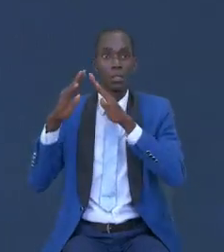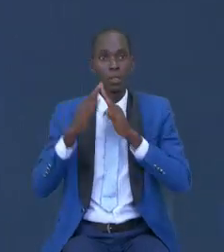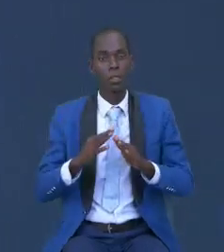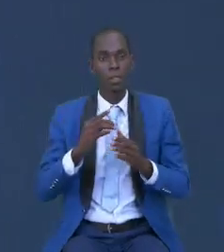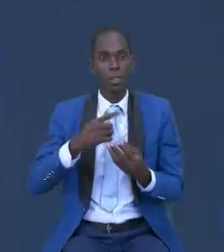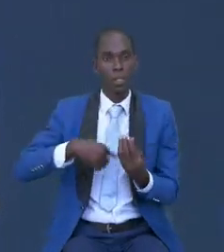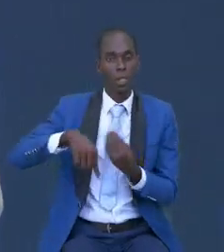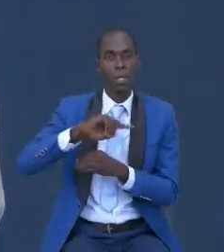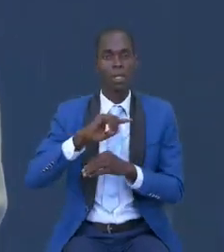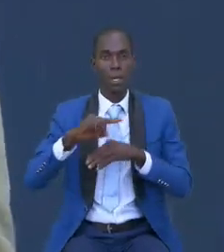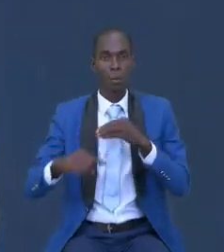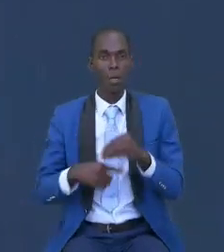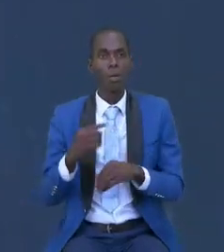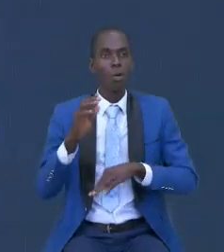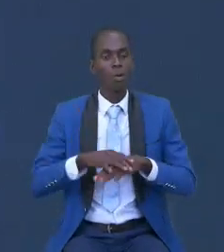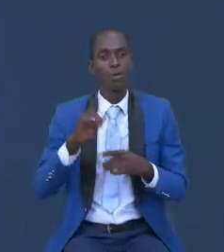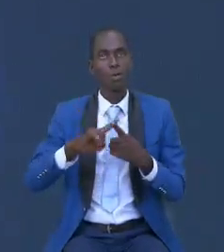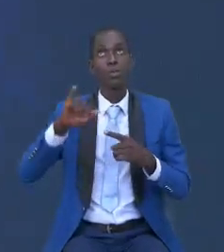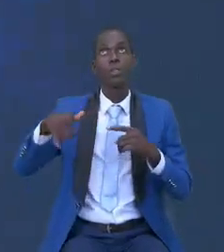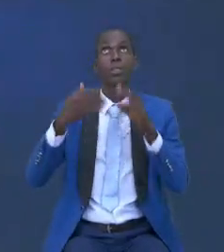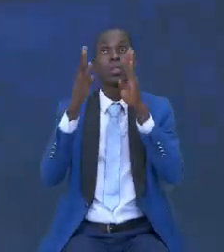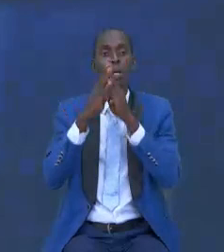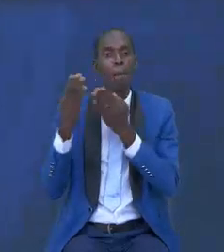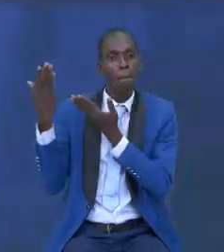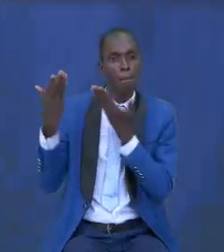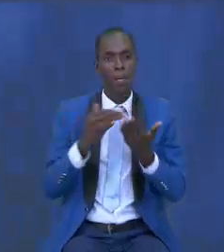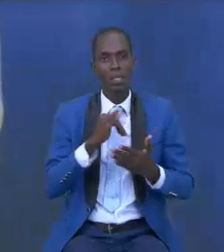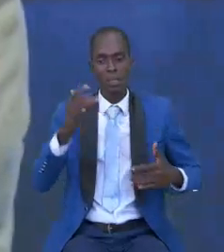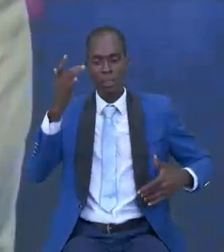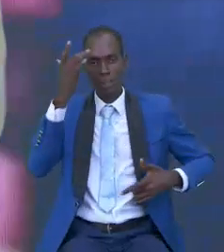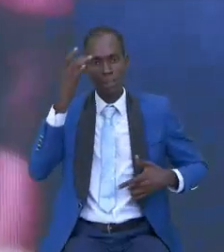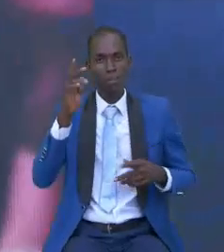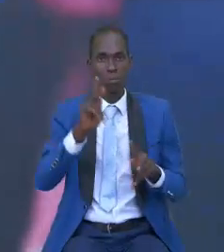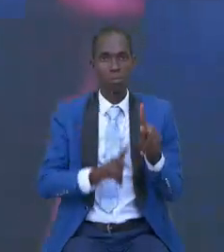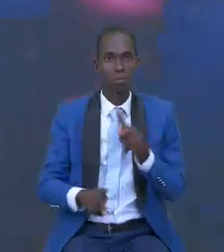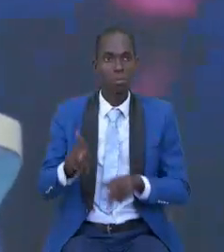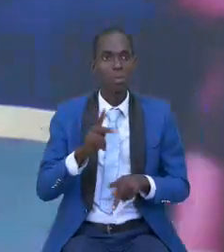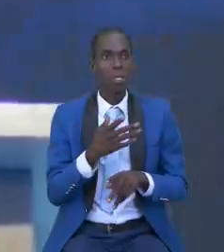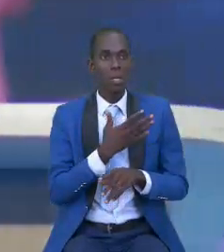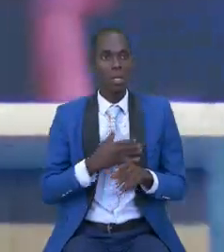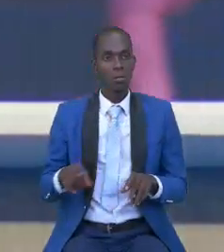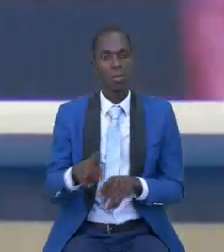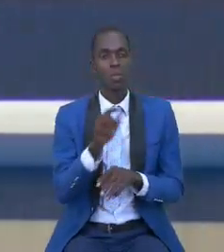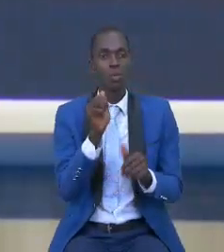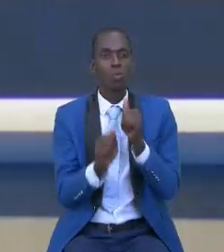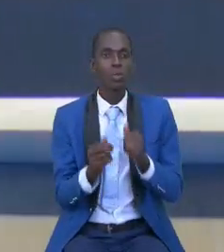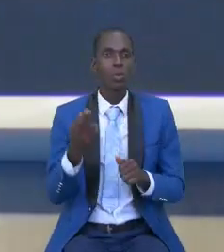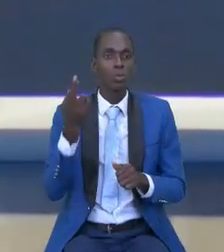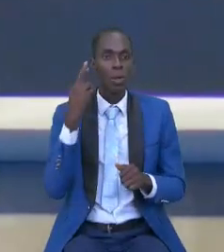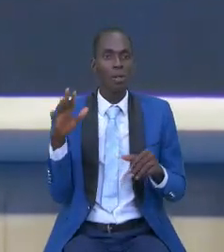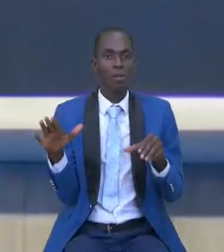round about unto Jerusalem, bringing sick folks and them that